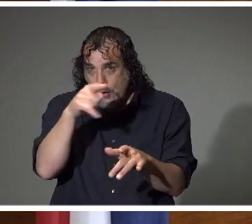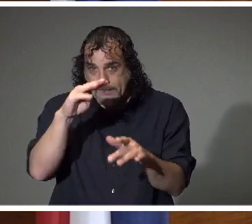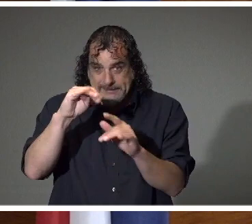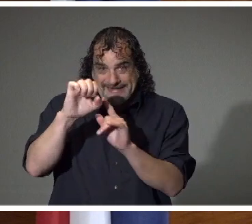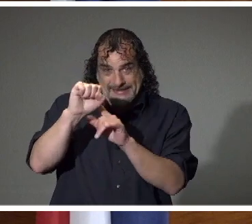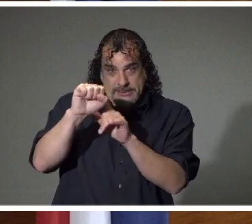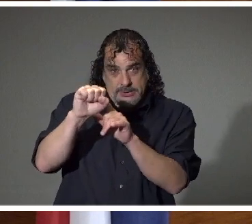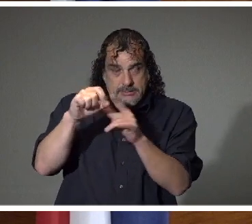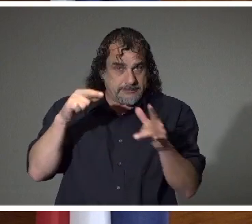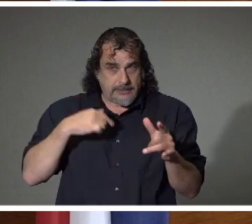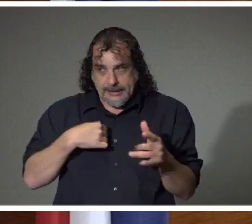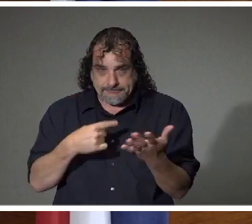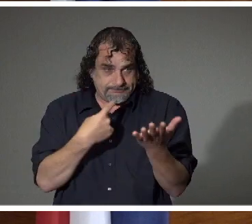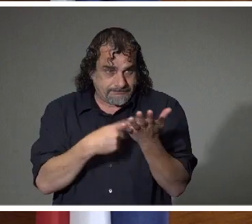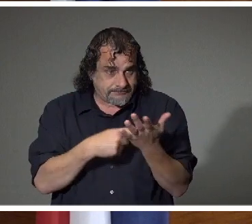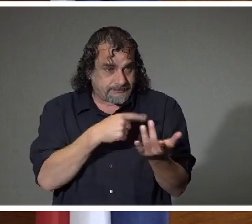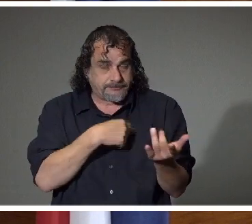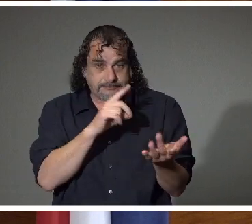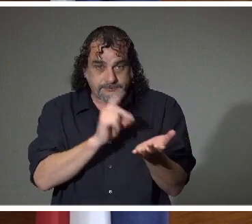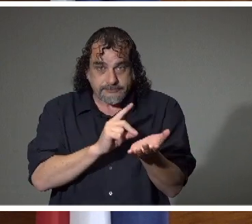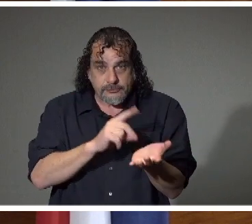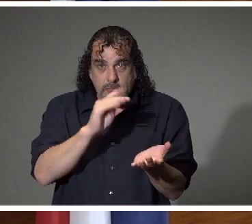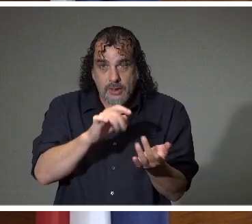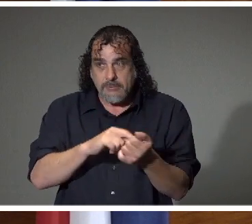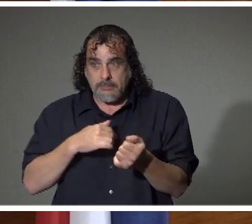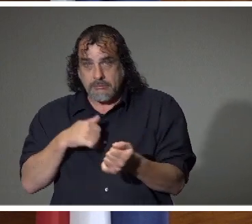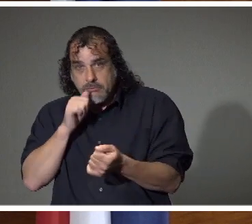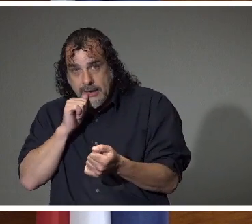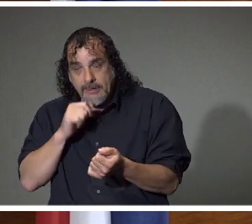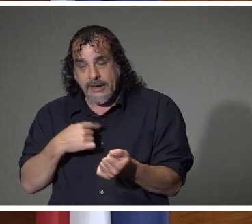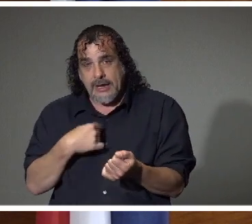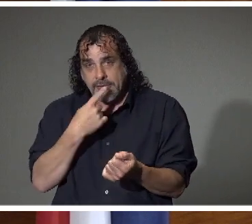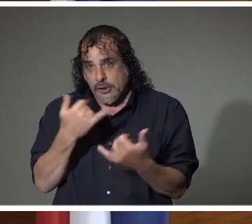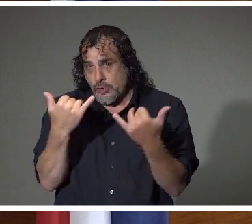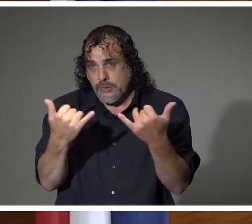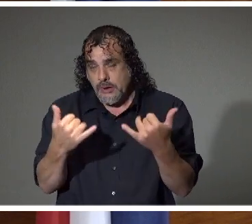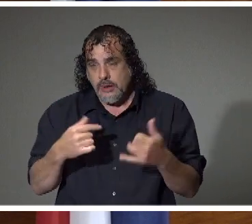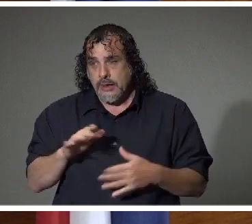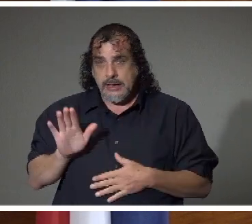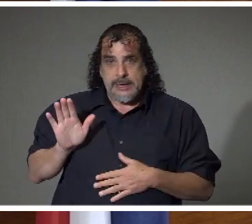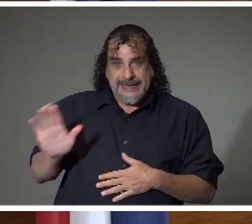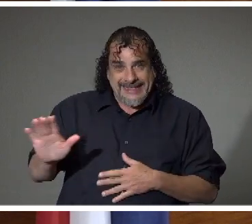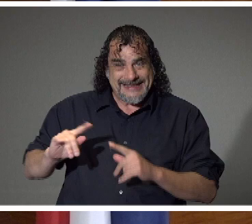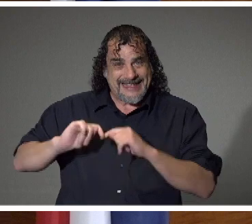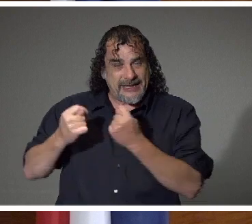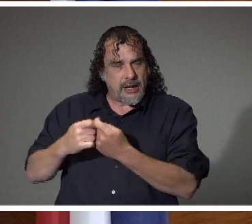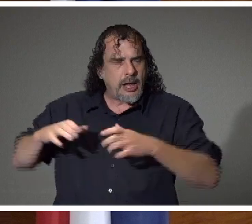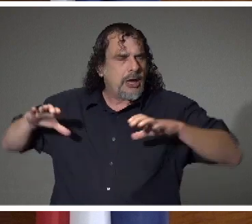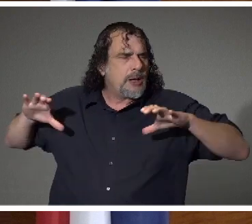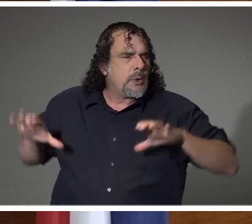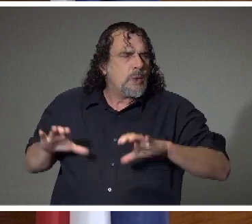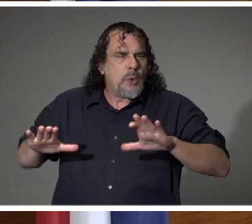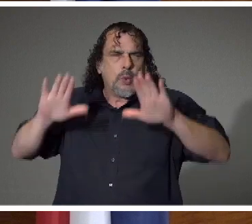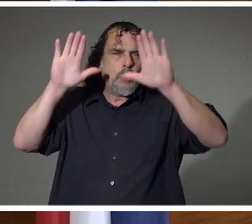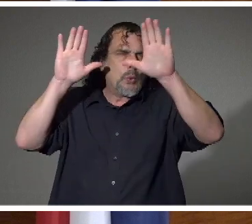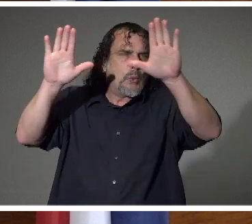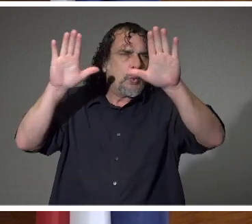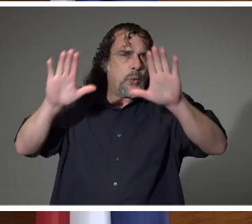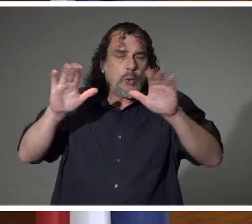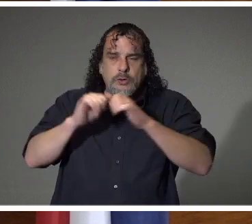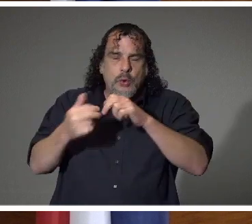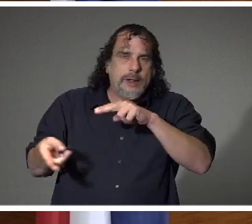Dr. Dobbs repeatedly, and I've said it in private, and I will say it in public, he and his team have done wonders as it relates to